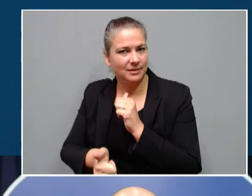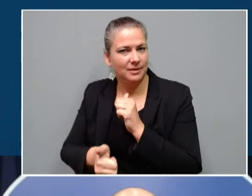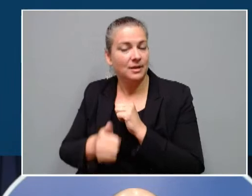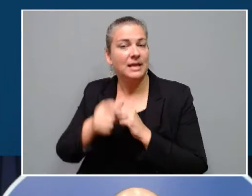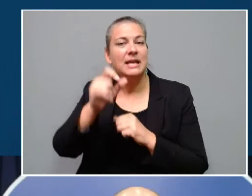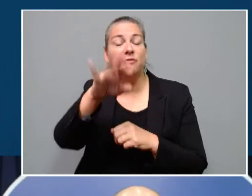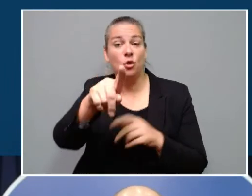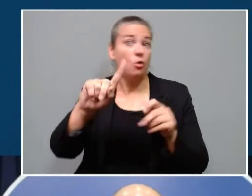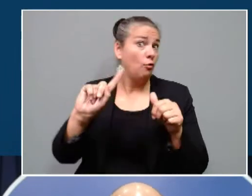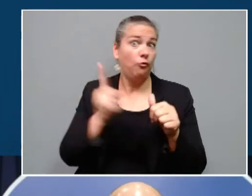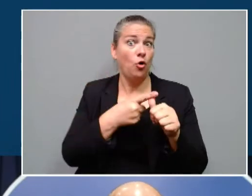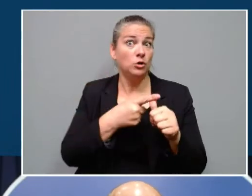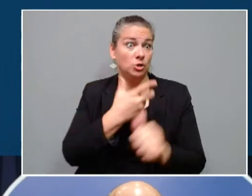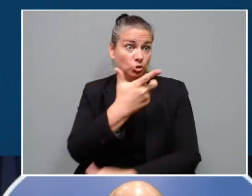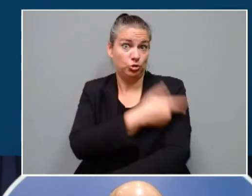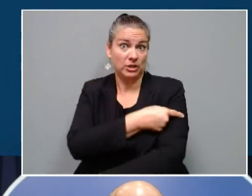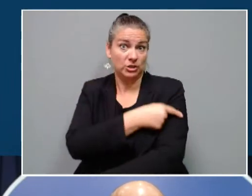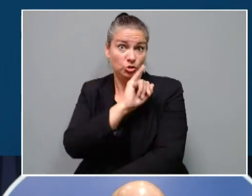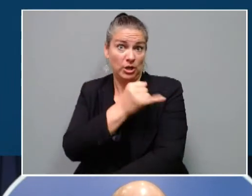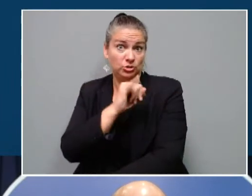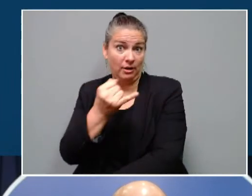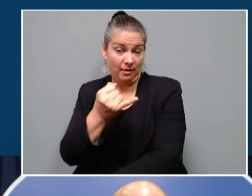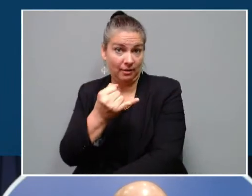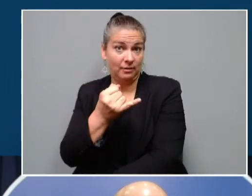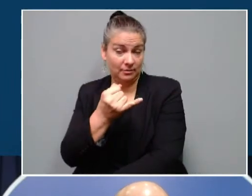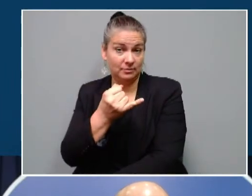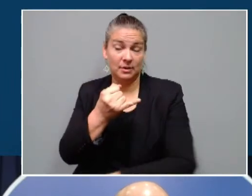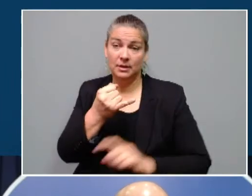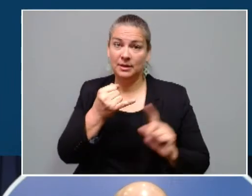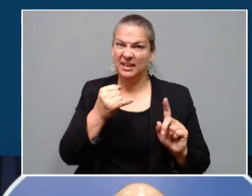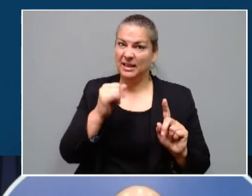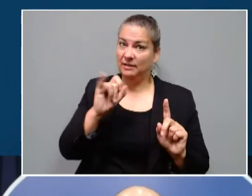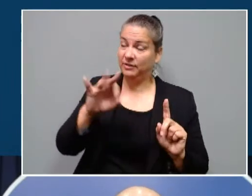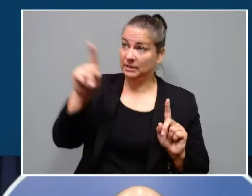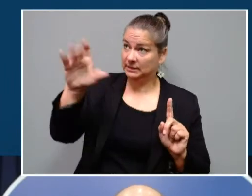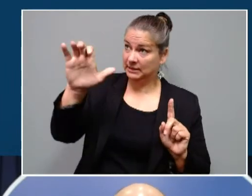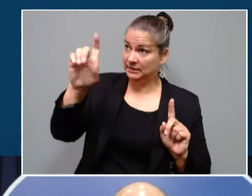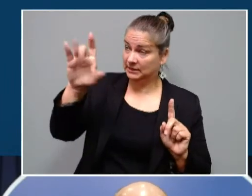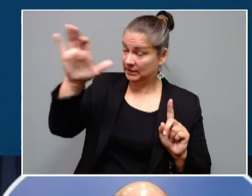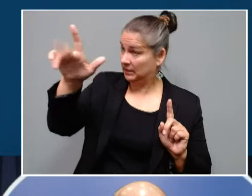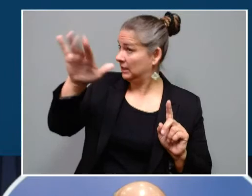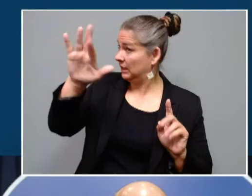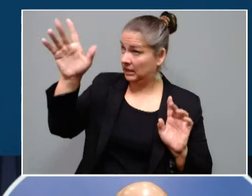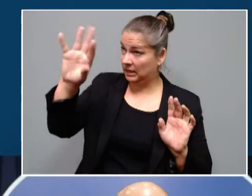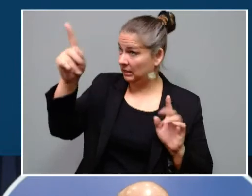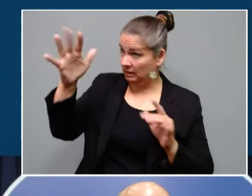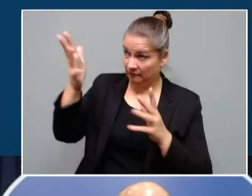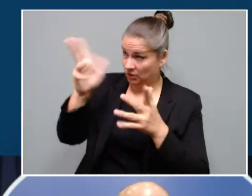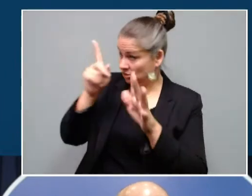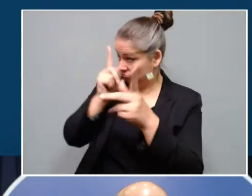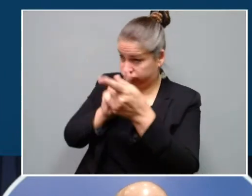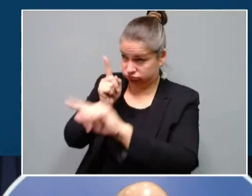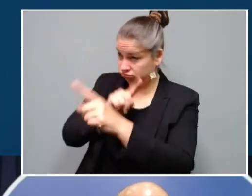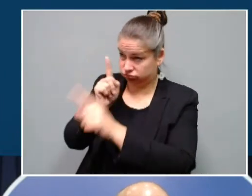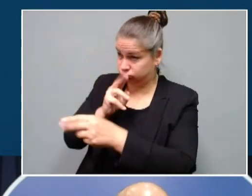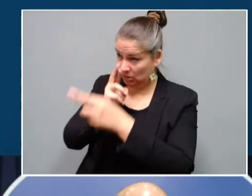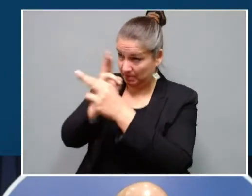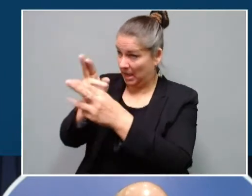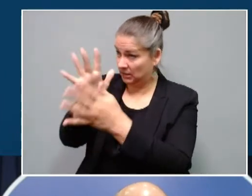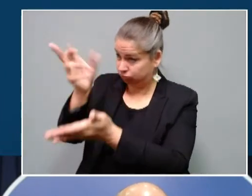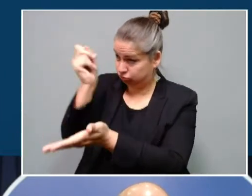J&J, once the CDC makes its review and the two agencies make their recommendations, next week